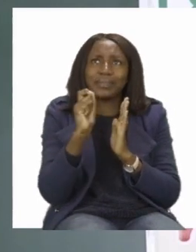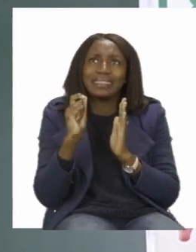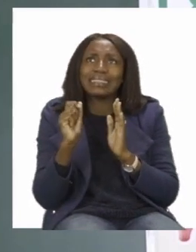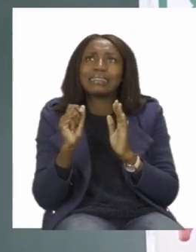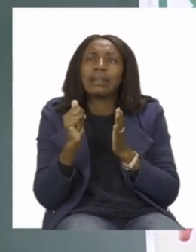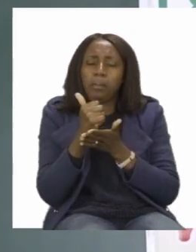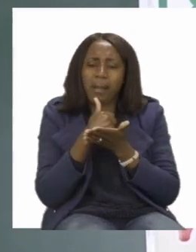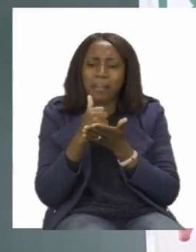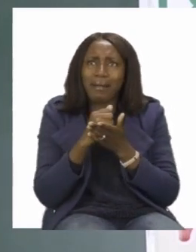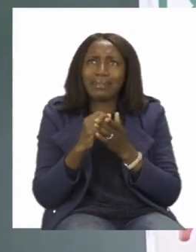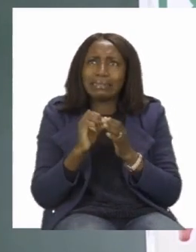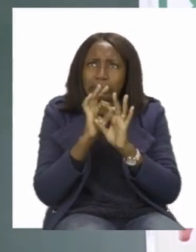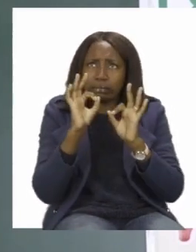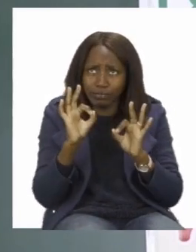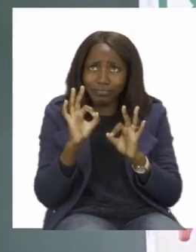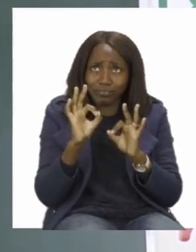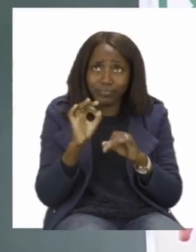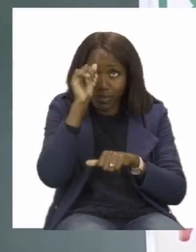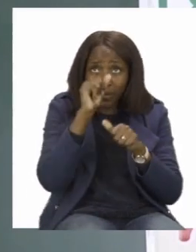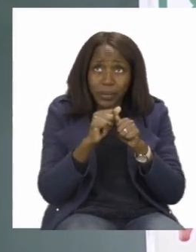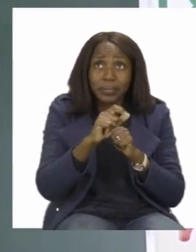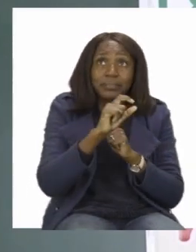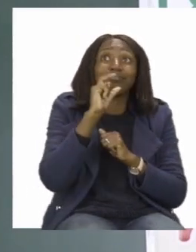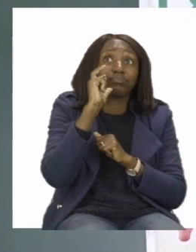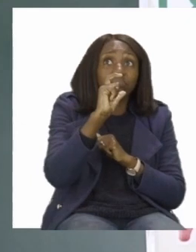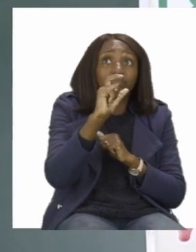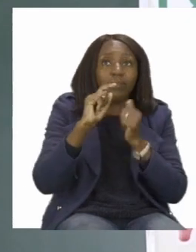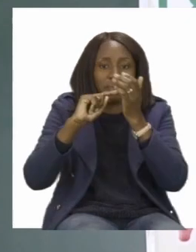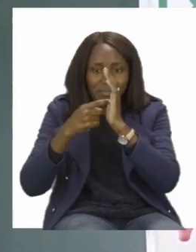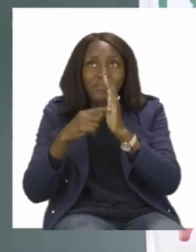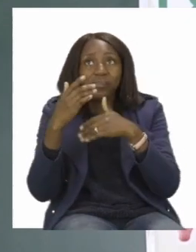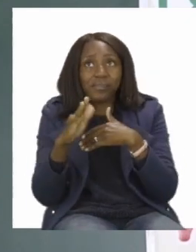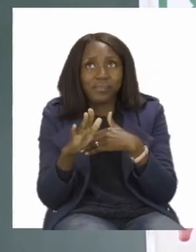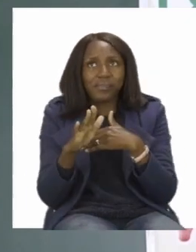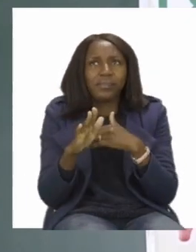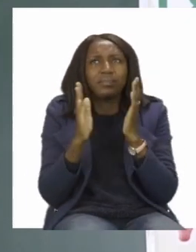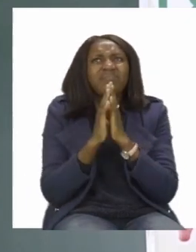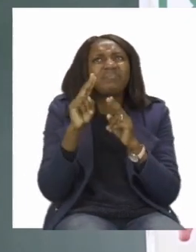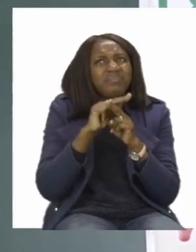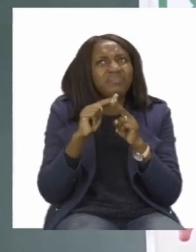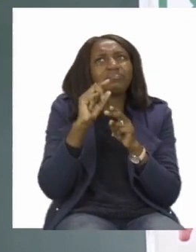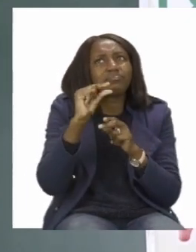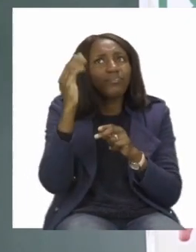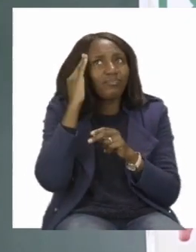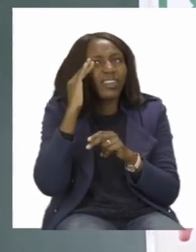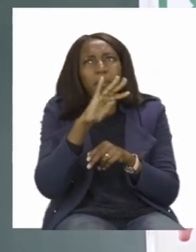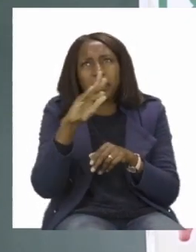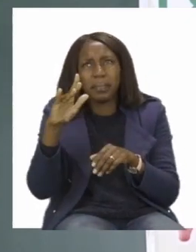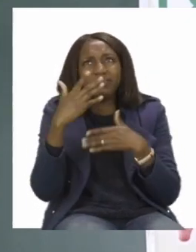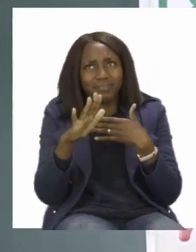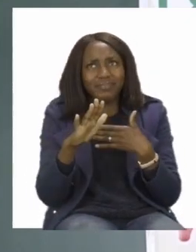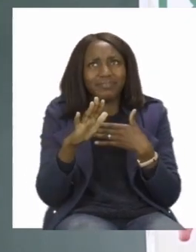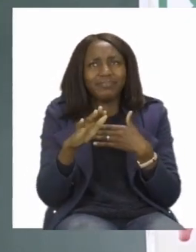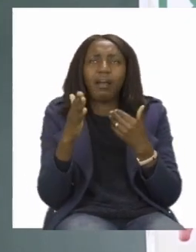a capital letter and you end with a full stop. Try to use words you already know how to spell so that there are